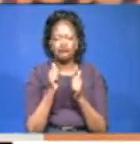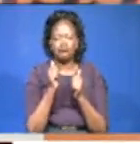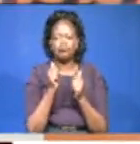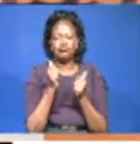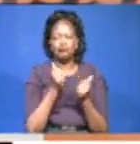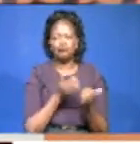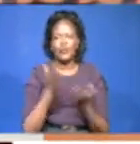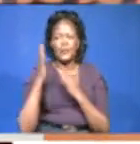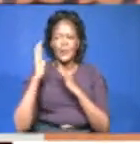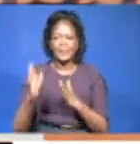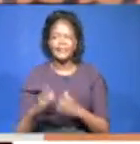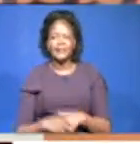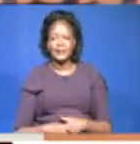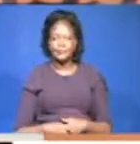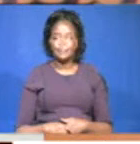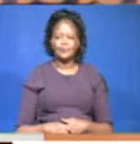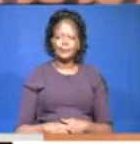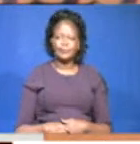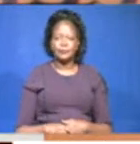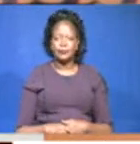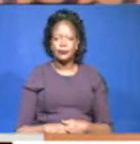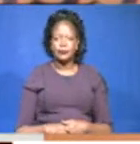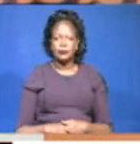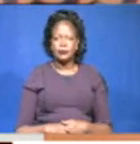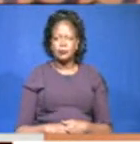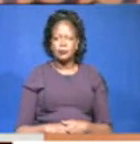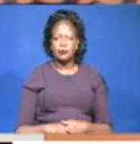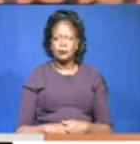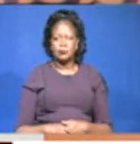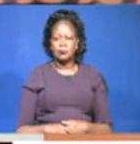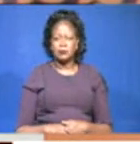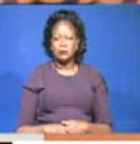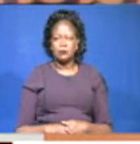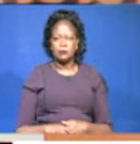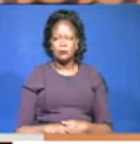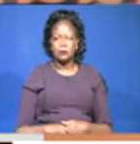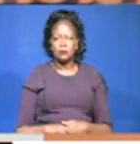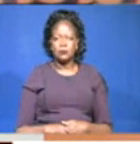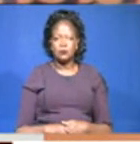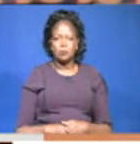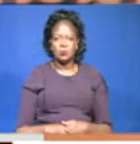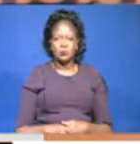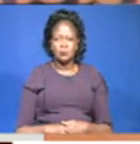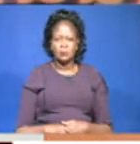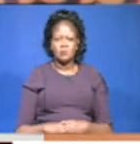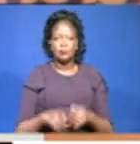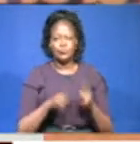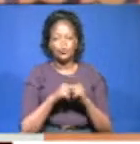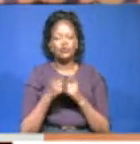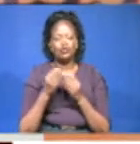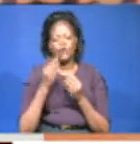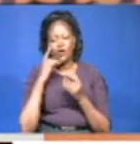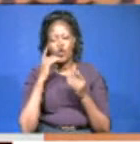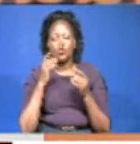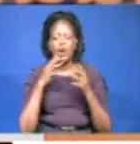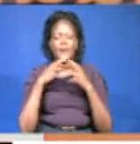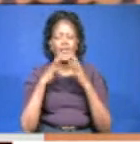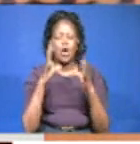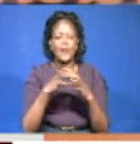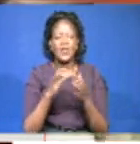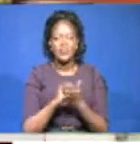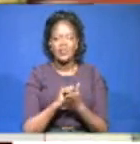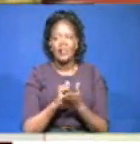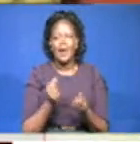has a highly skilled labor force and an English-speaking population, which makes it very easy for U.S. companies to tap into the workforce